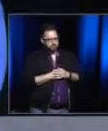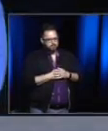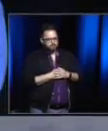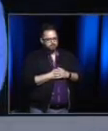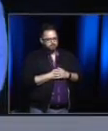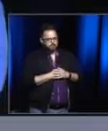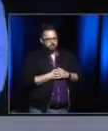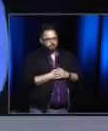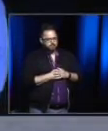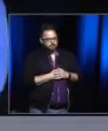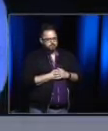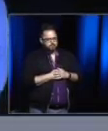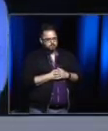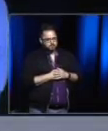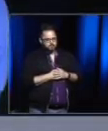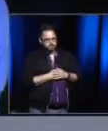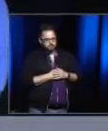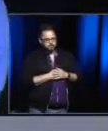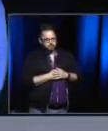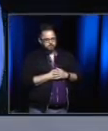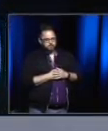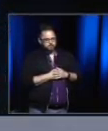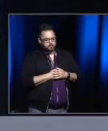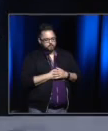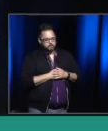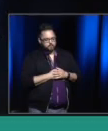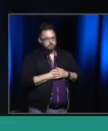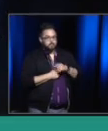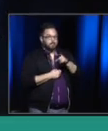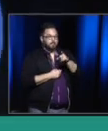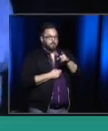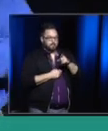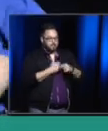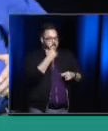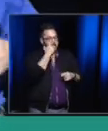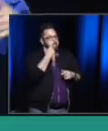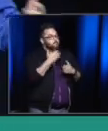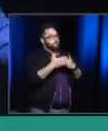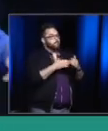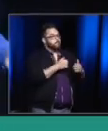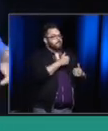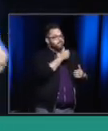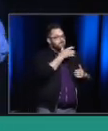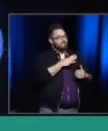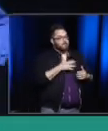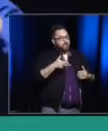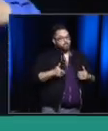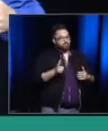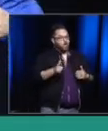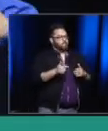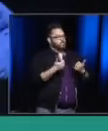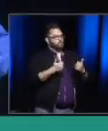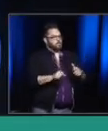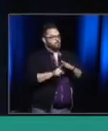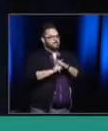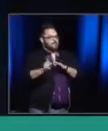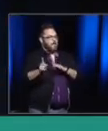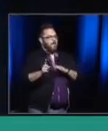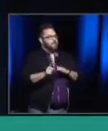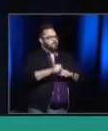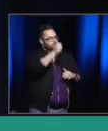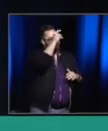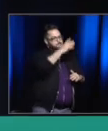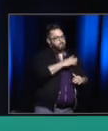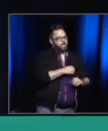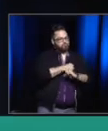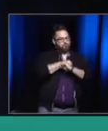They're not really chasing, are they? Yeah, they are. So because the females will try to escape, the males have to guard her, and